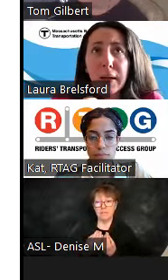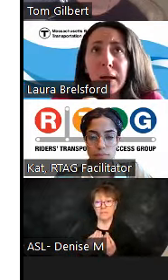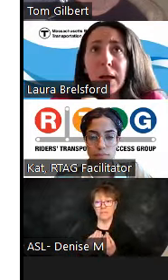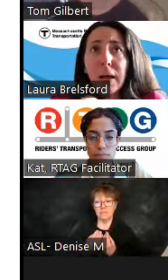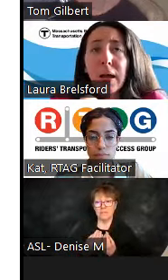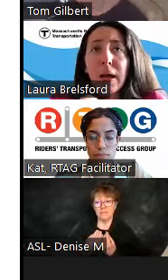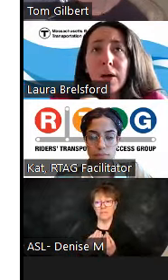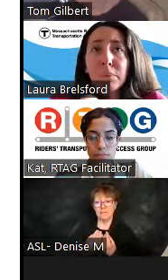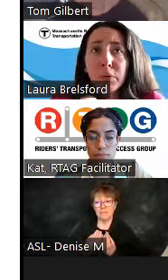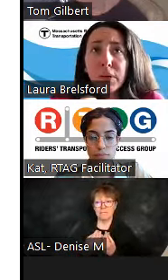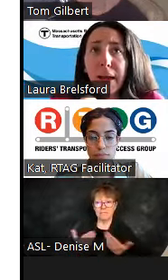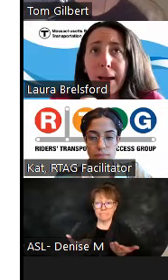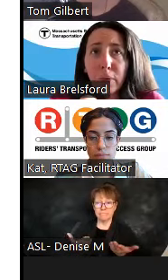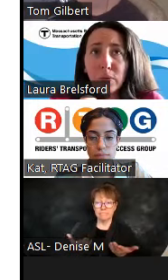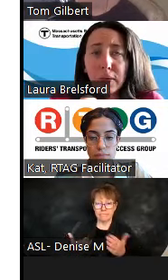a